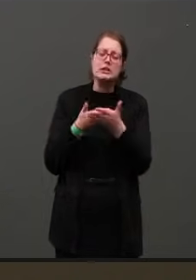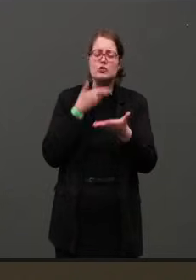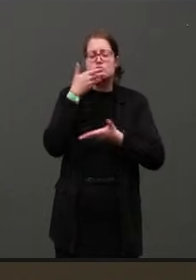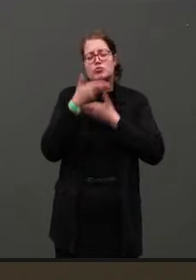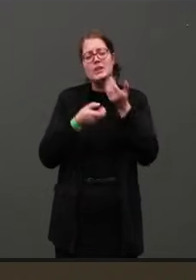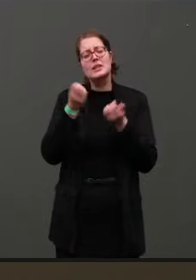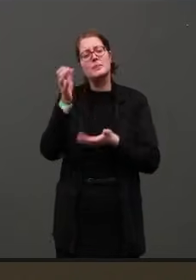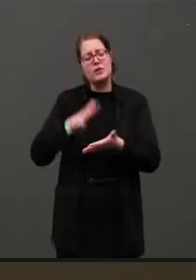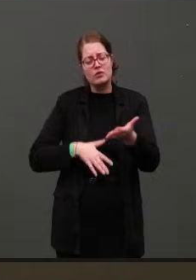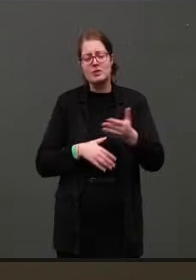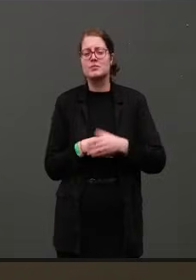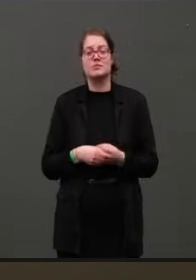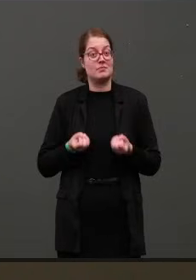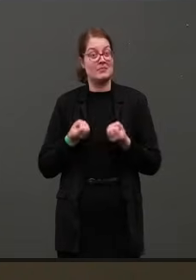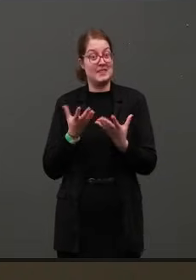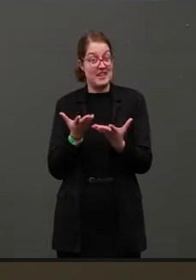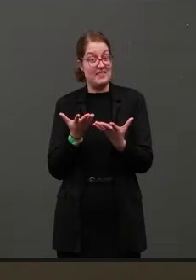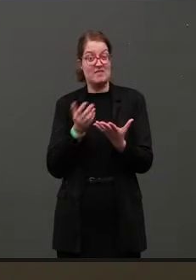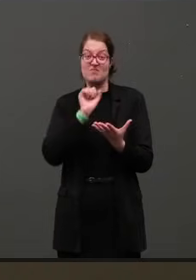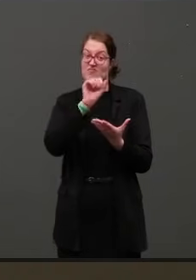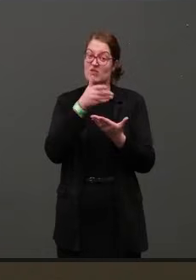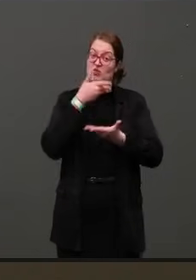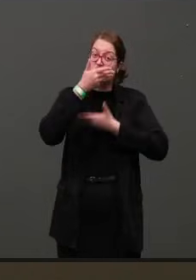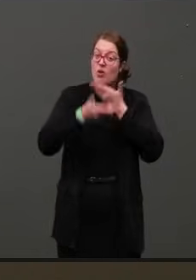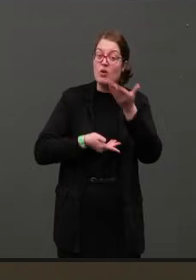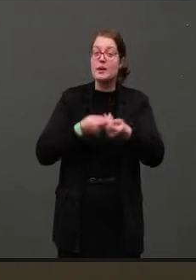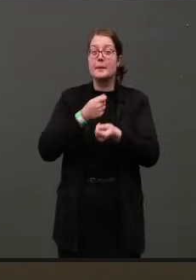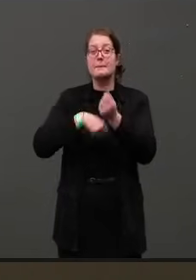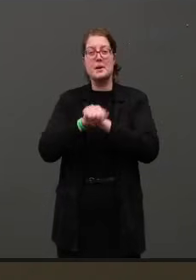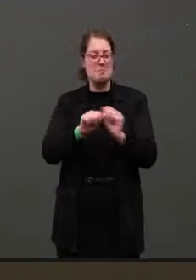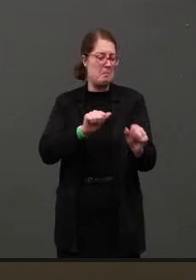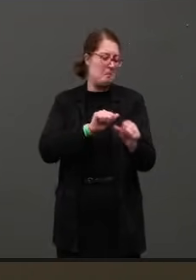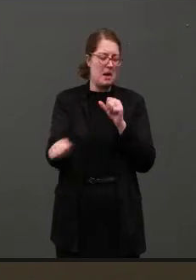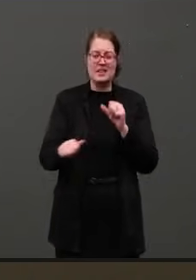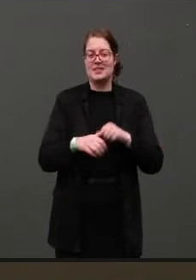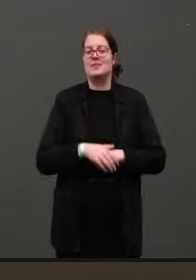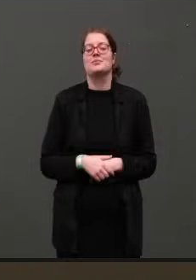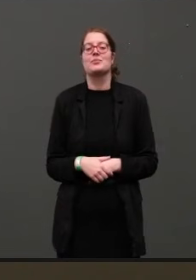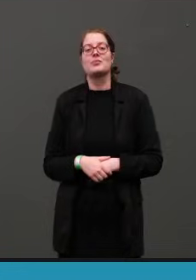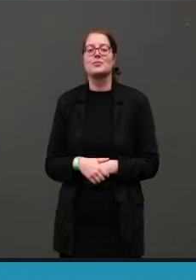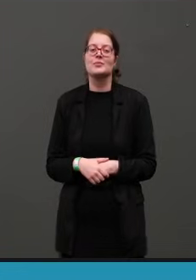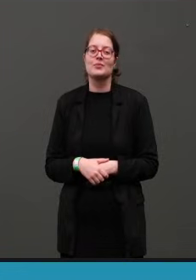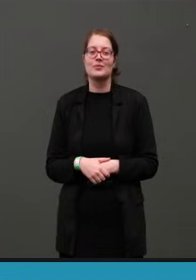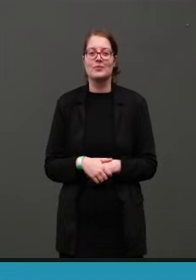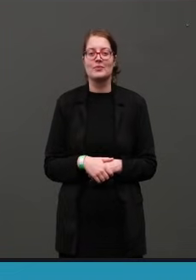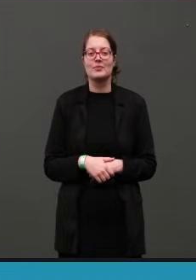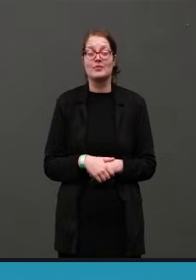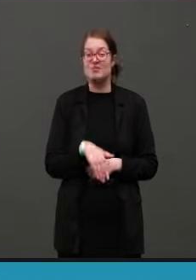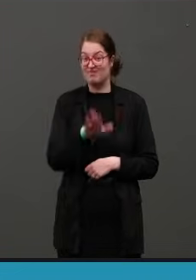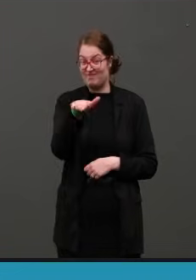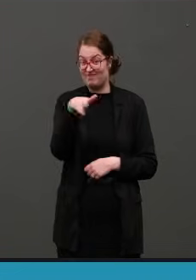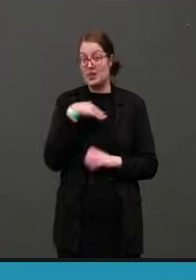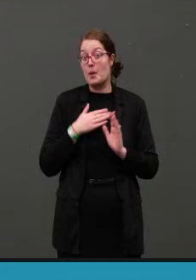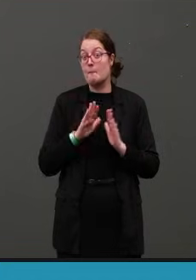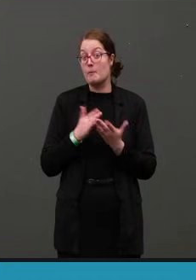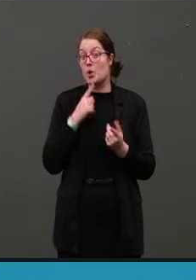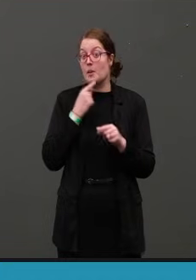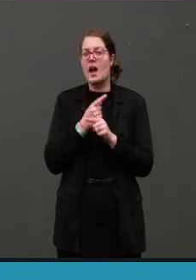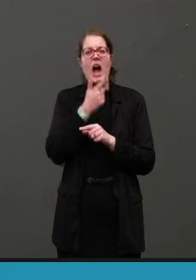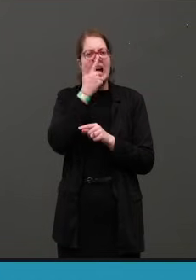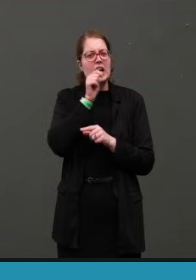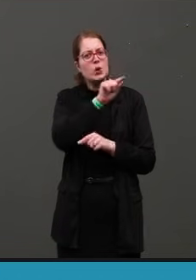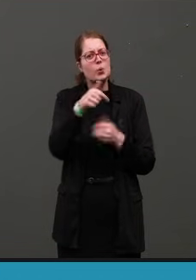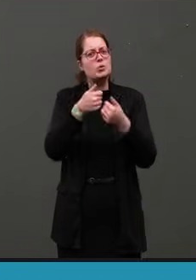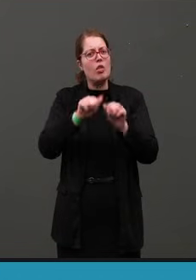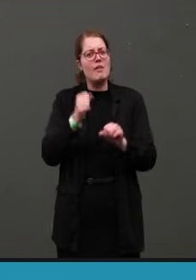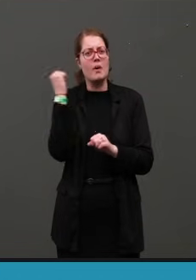you so that your stories can be the absolute best that they can be. And by the way, that book I mentioned, Can You Solve the Murder, the one that is a